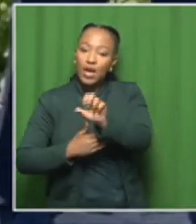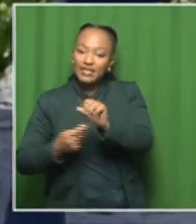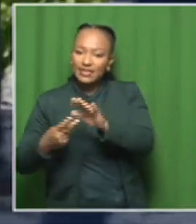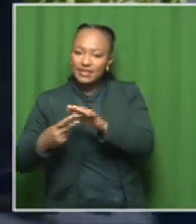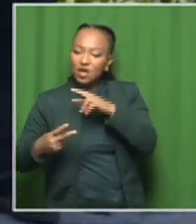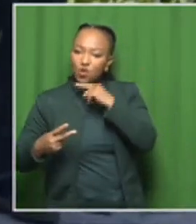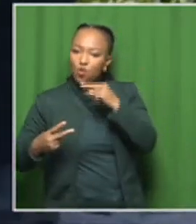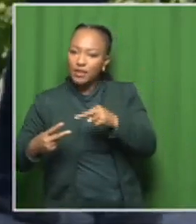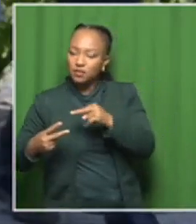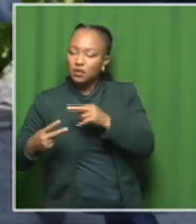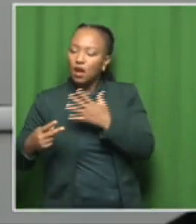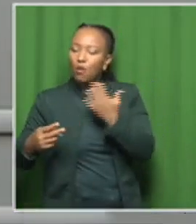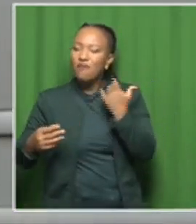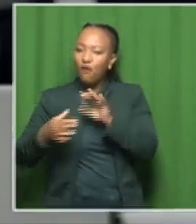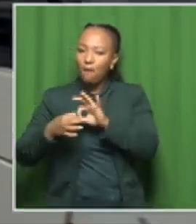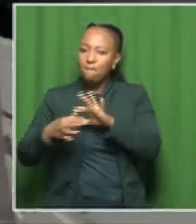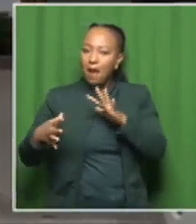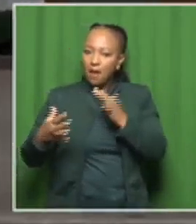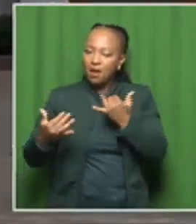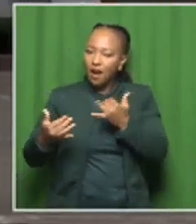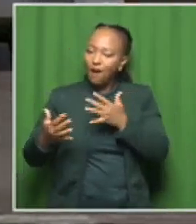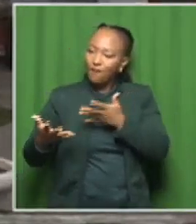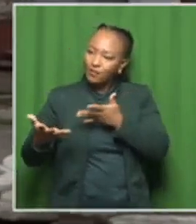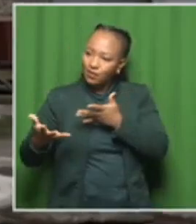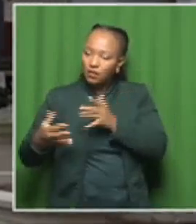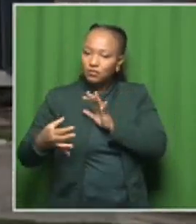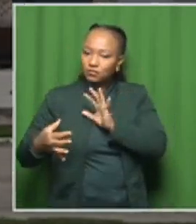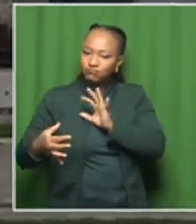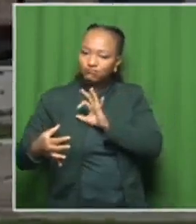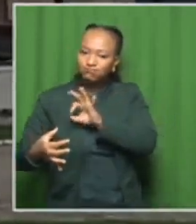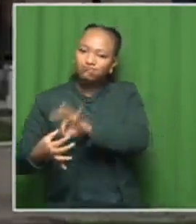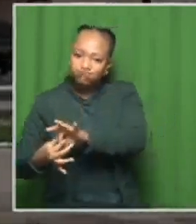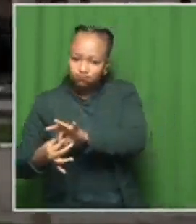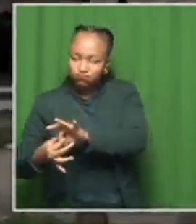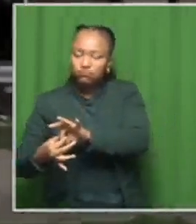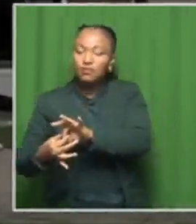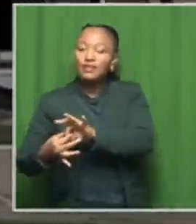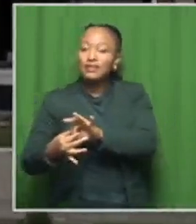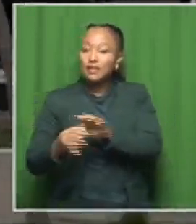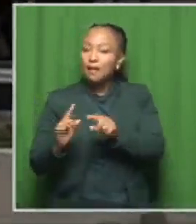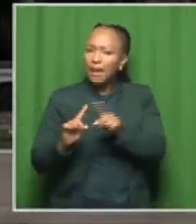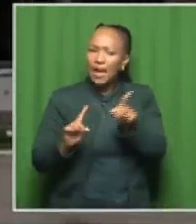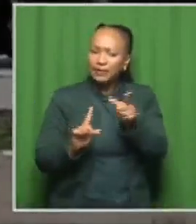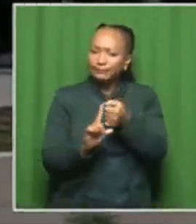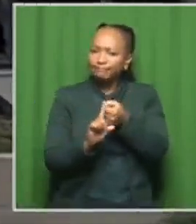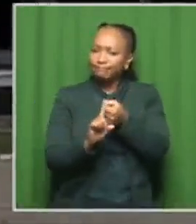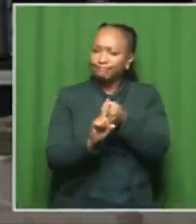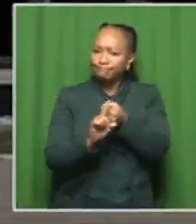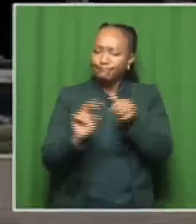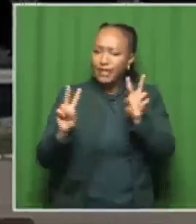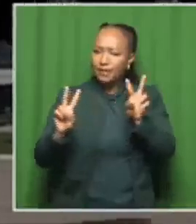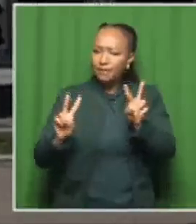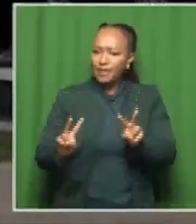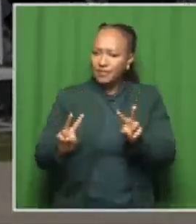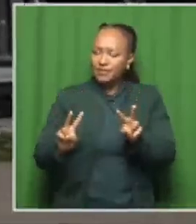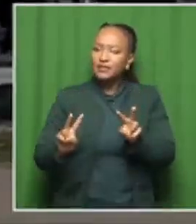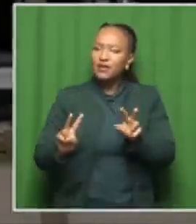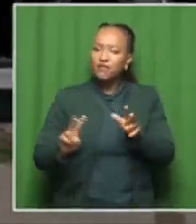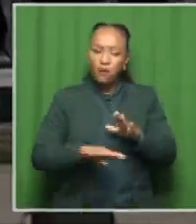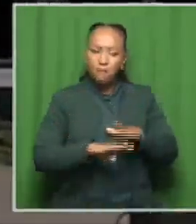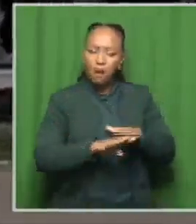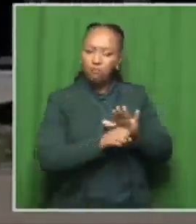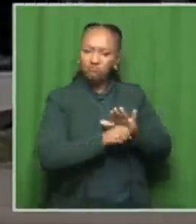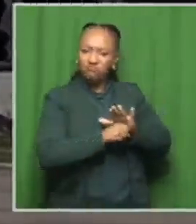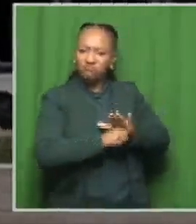reset relations between the two countries. But as part of the push for peace, President Trump added more pressure on President Zelenskyy